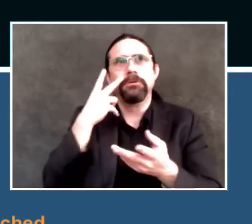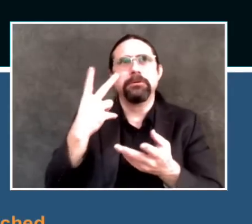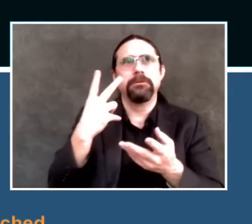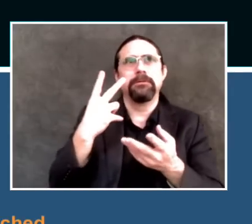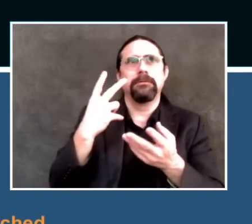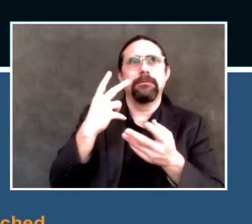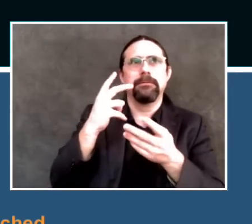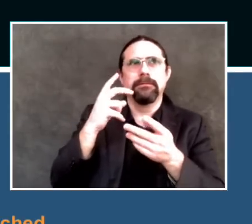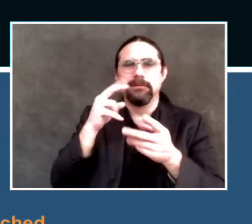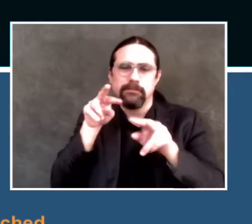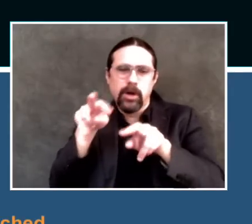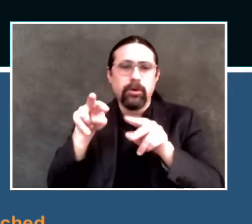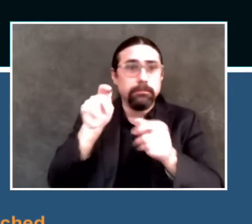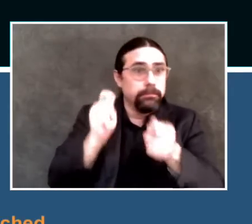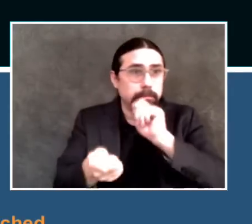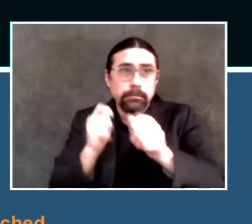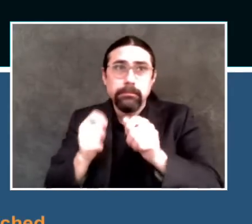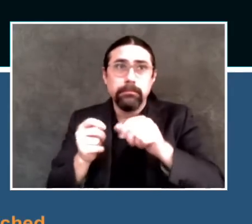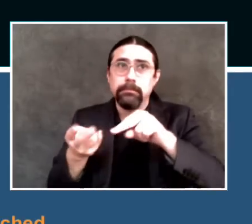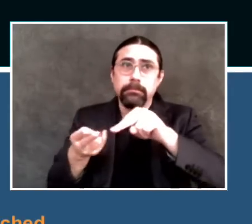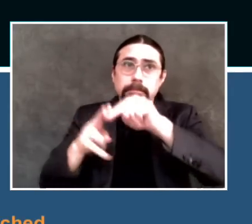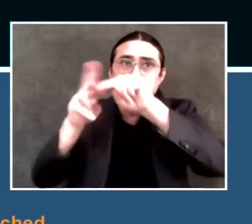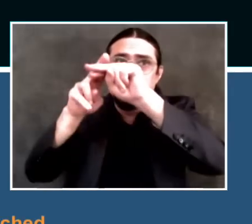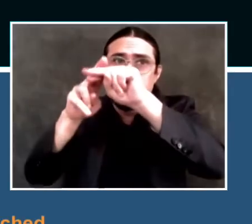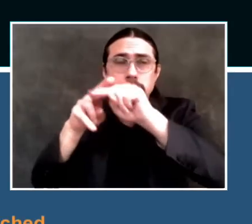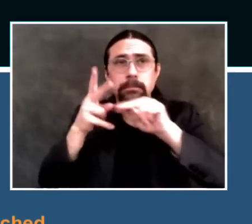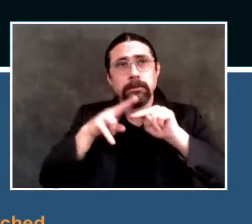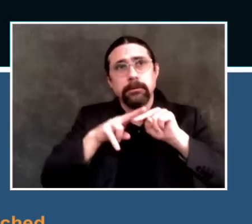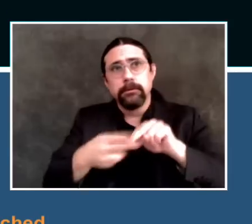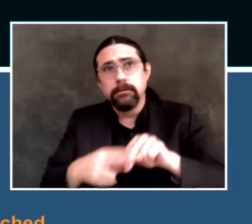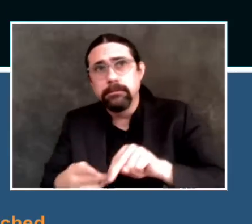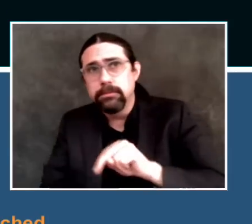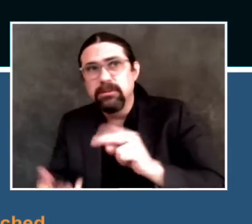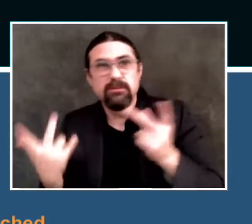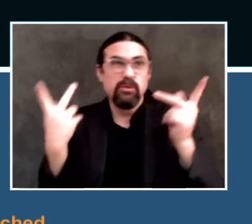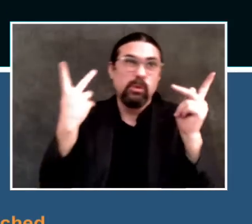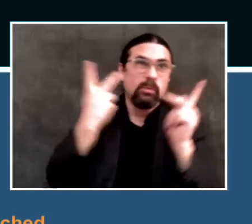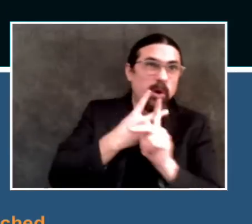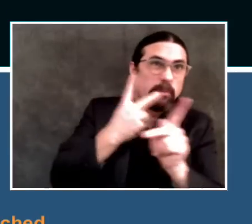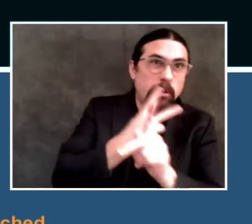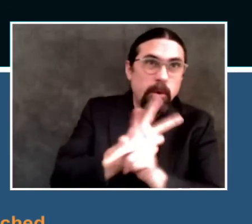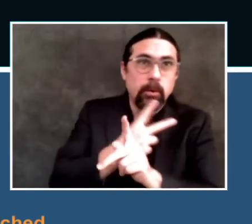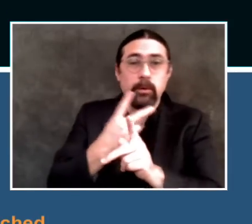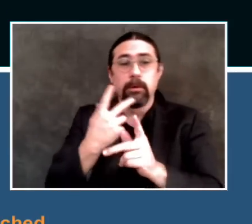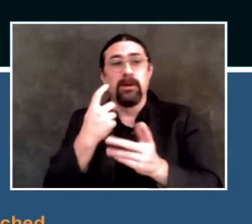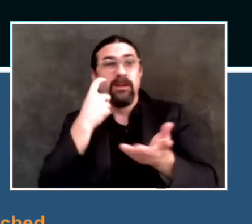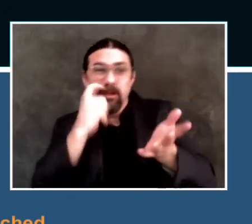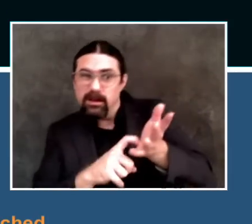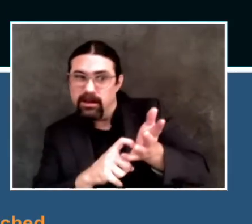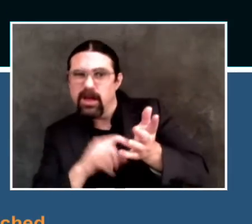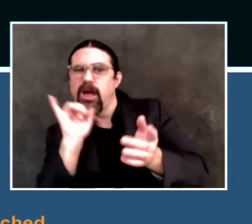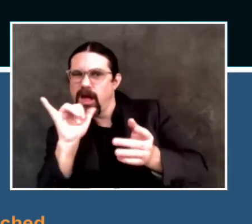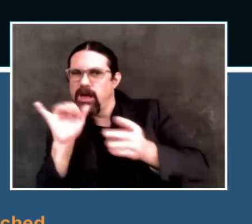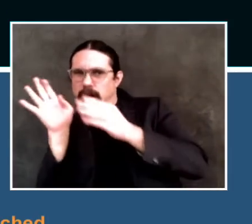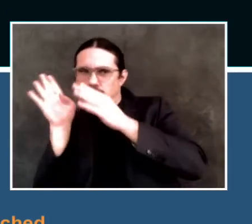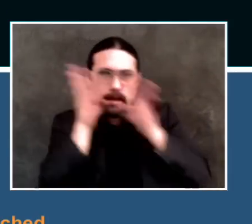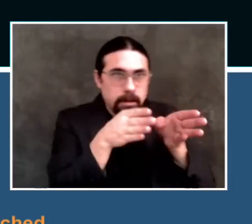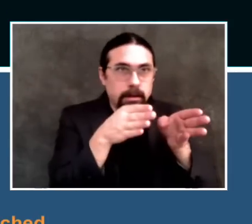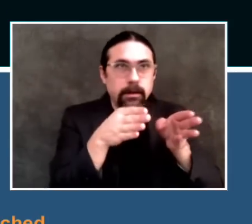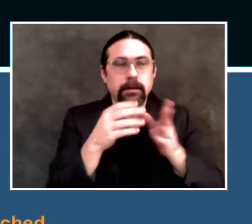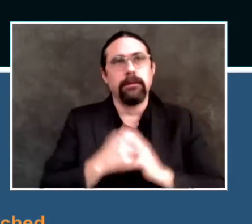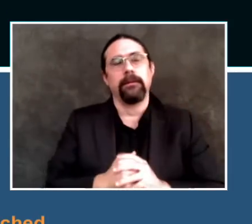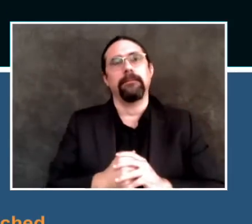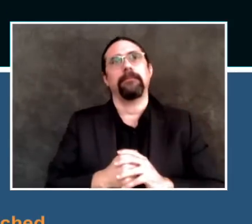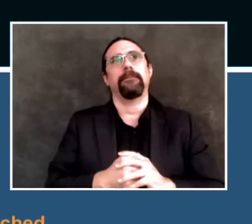It's not what any of us want. But the truth is the truth. You should not I don't think anyone out there listening or watching